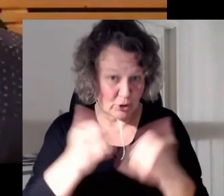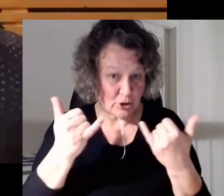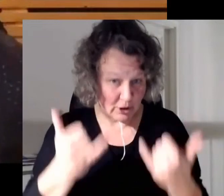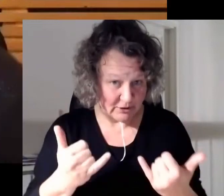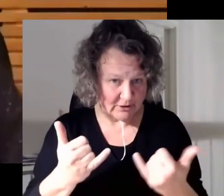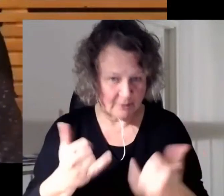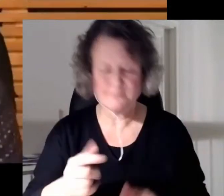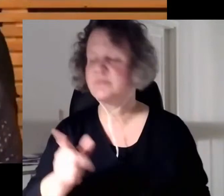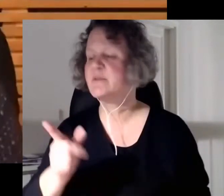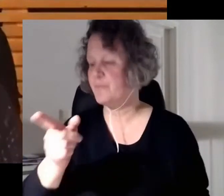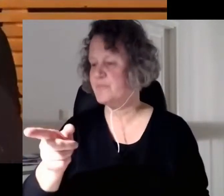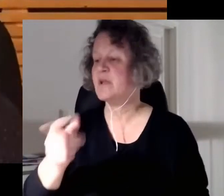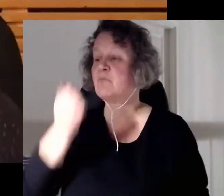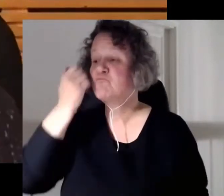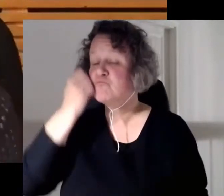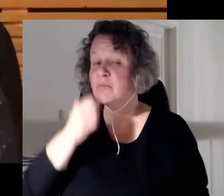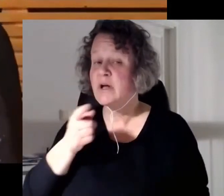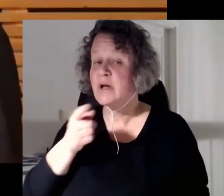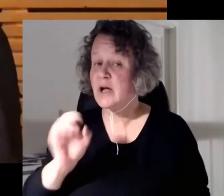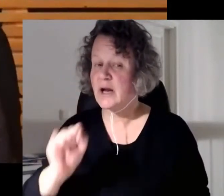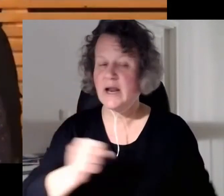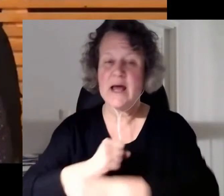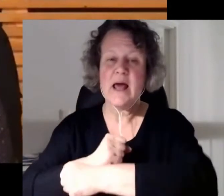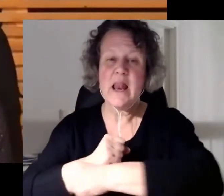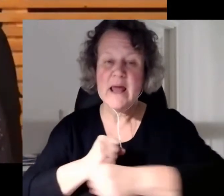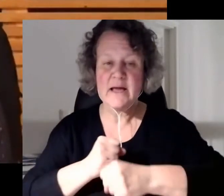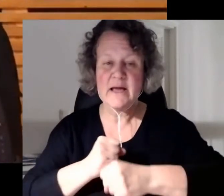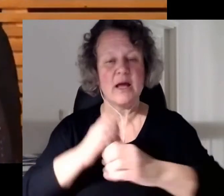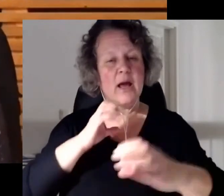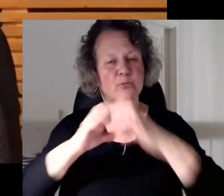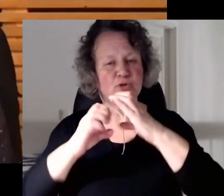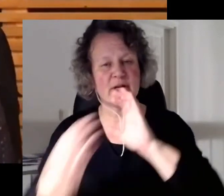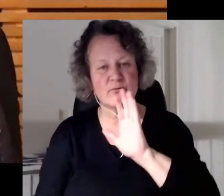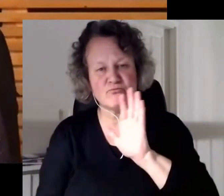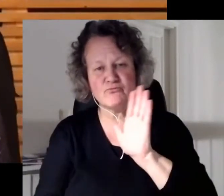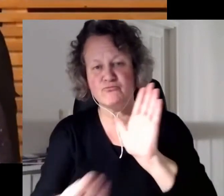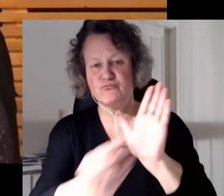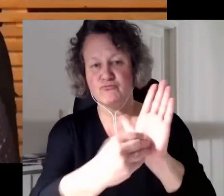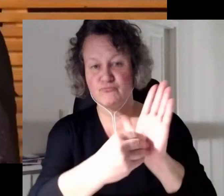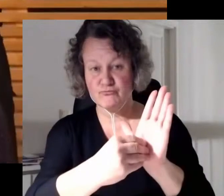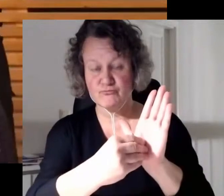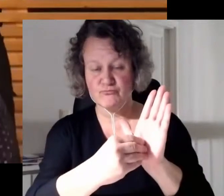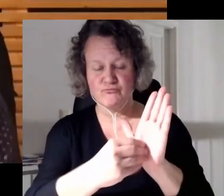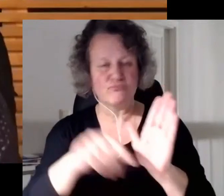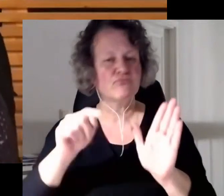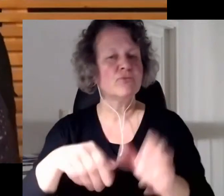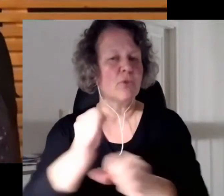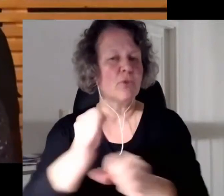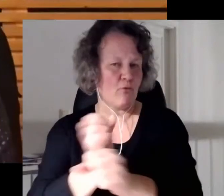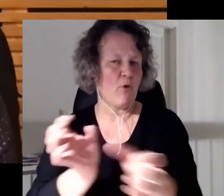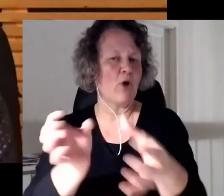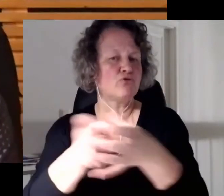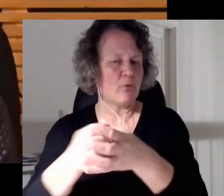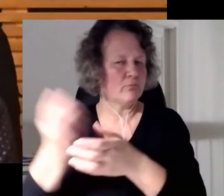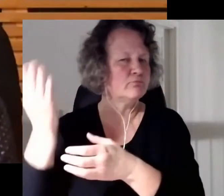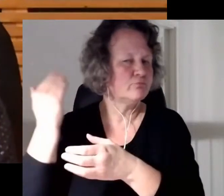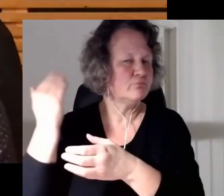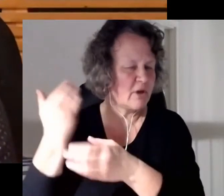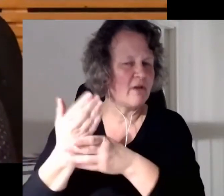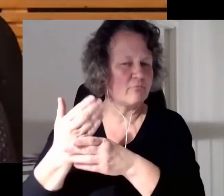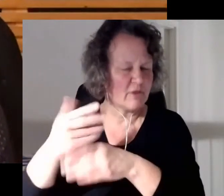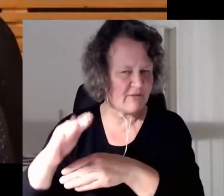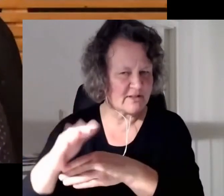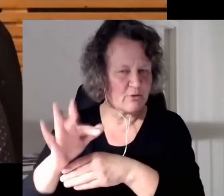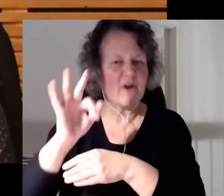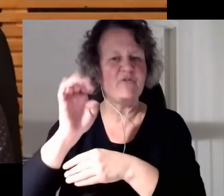this would be possible. You could also go into the link to the chat In the meantime, after this workshop, we were thinking